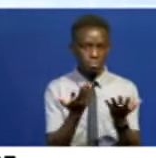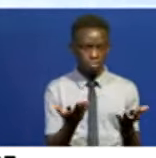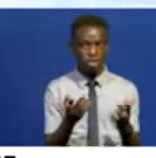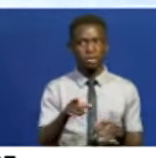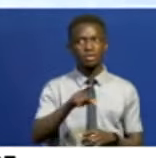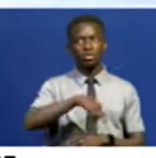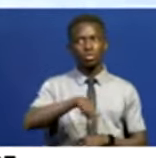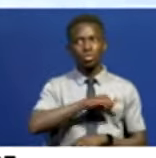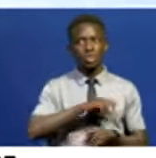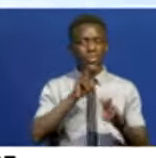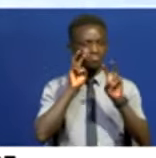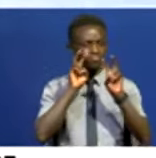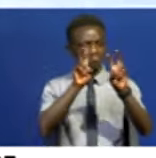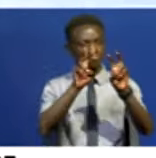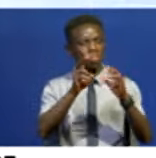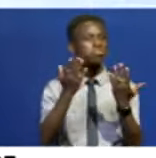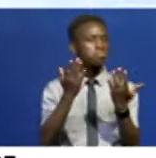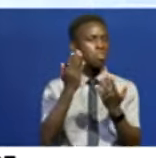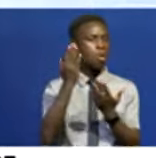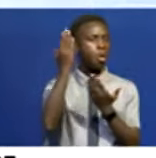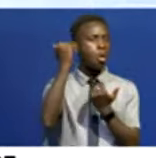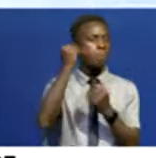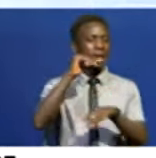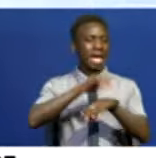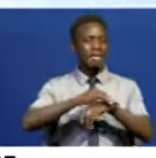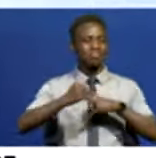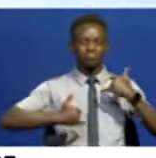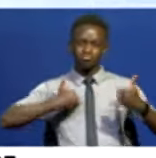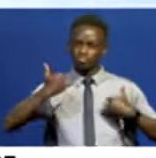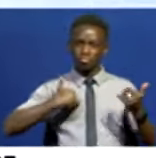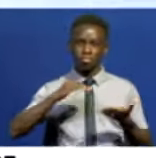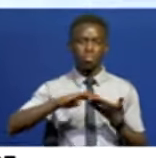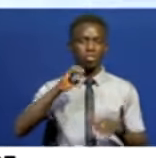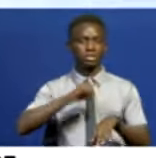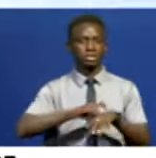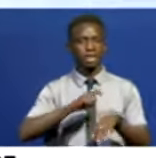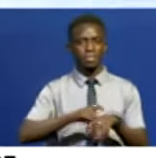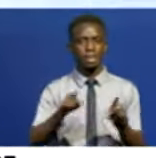looking at exciting moments ahead of us as we build into